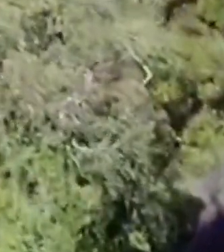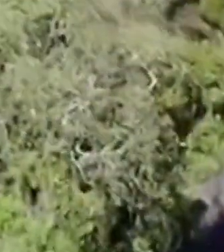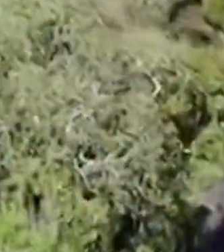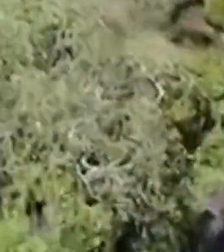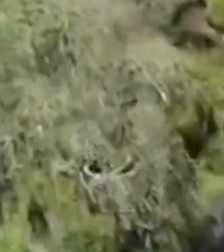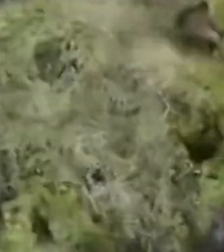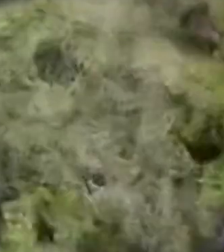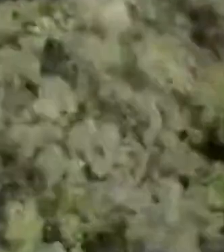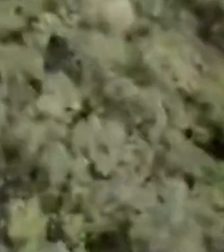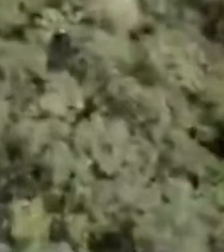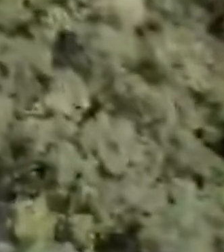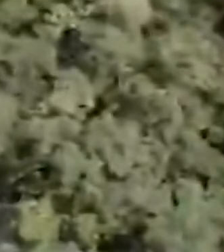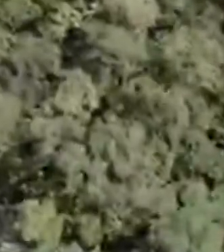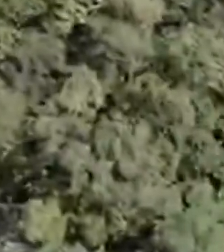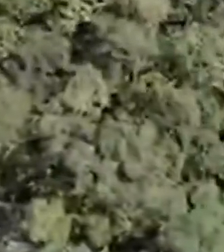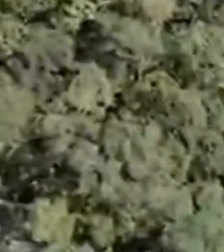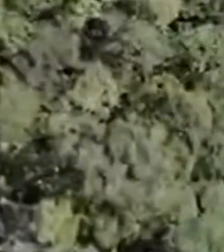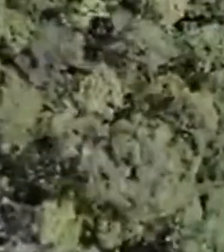This land,